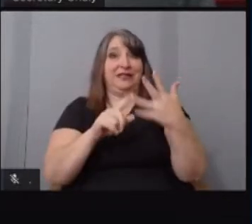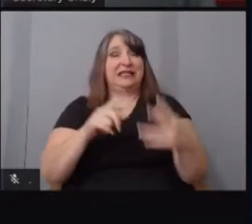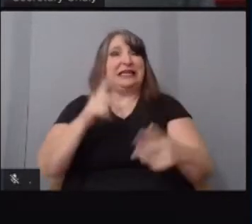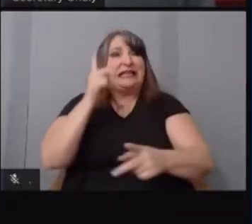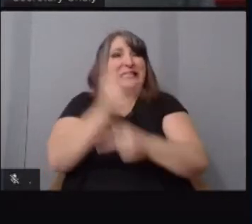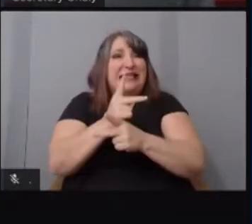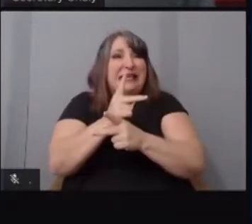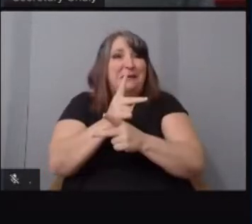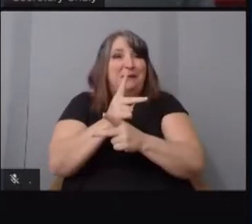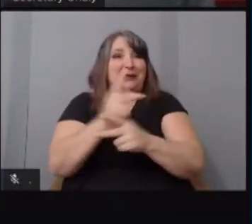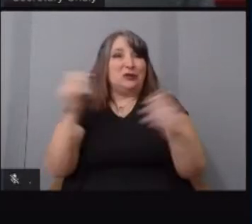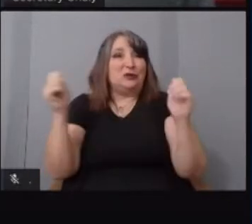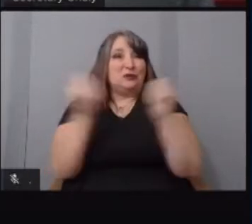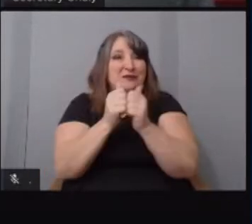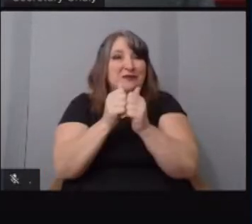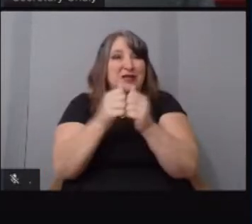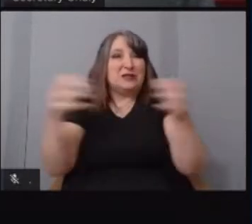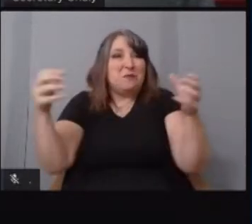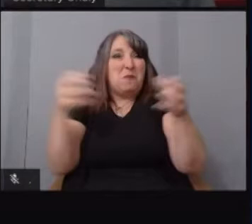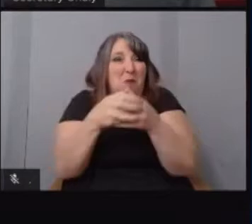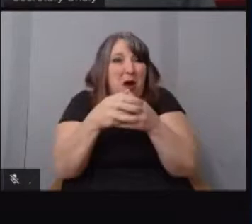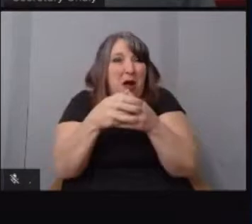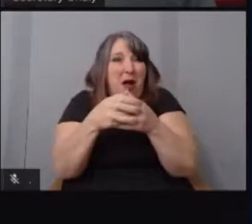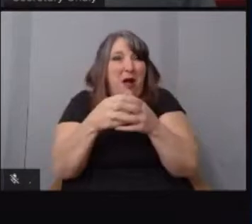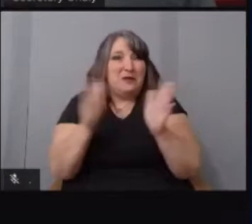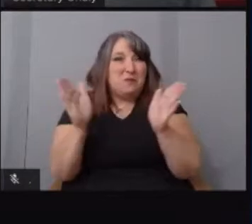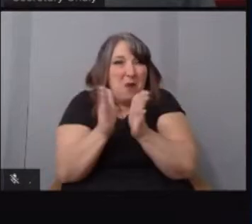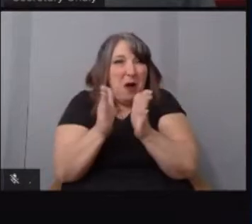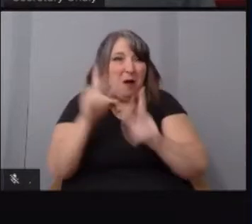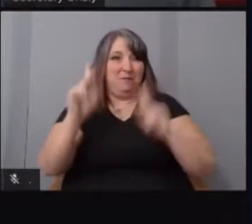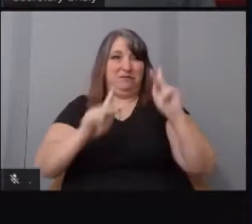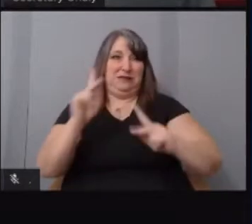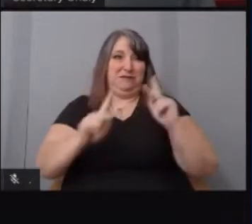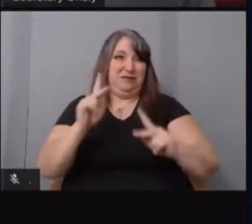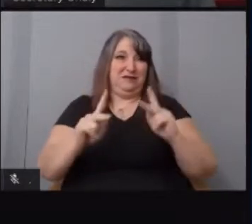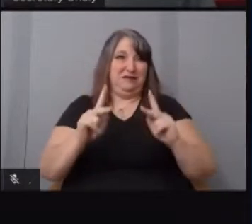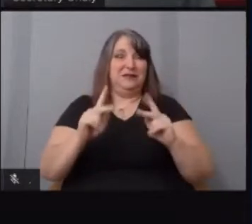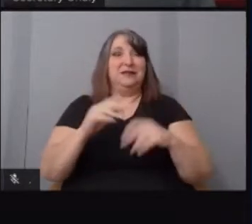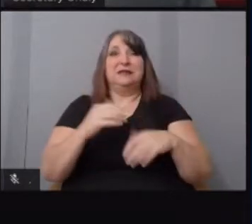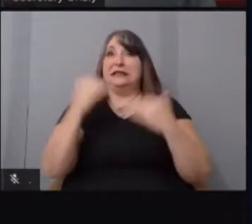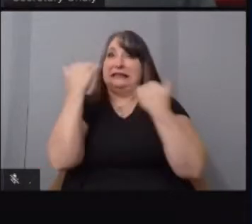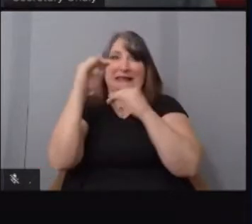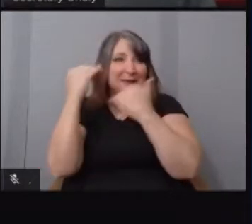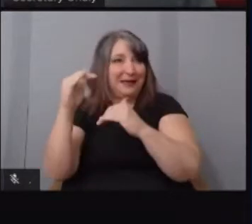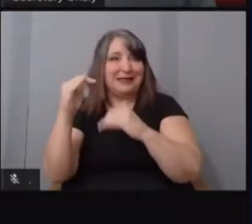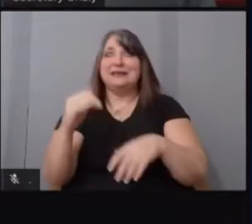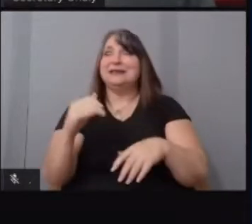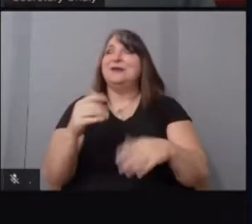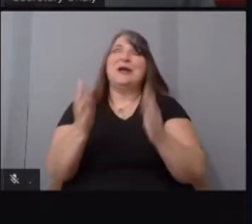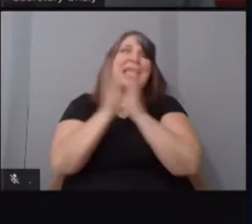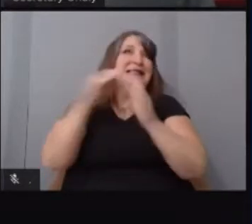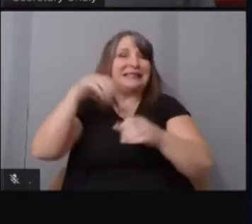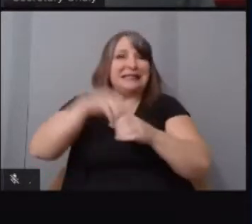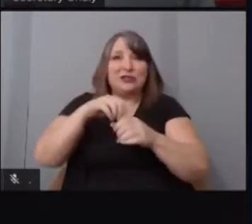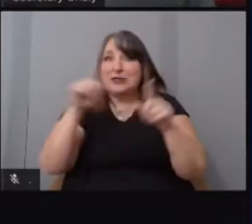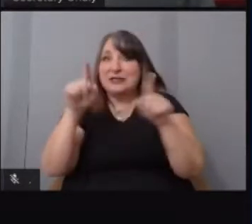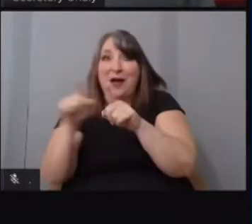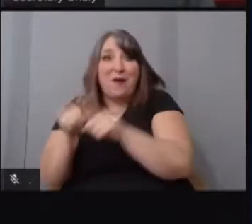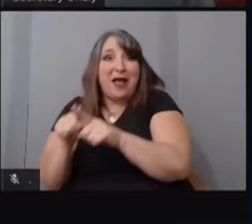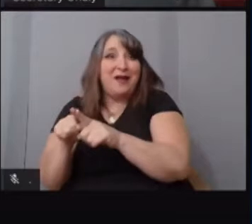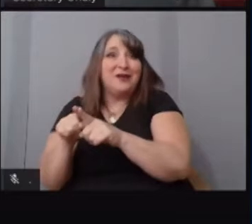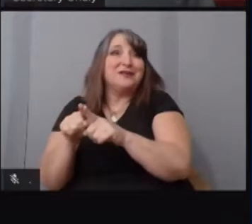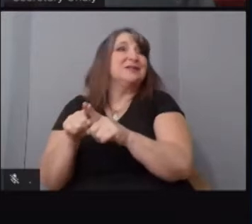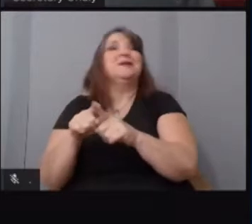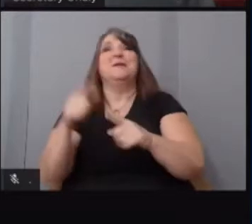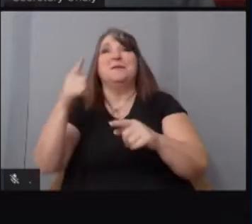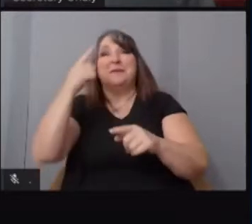outside that really we're asking you to consider doing that indoors as well, that minimizing the opportunity